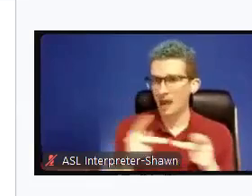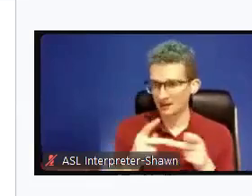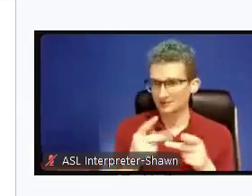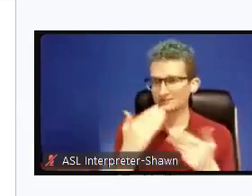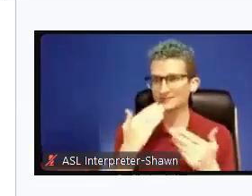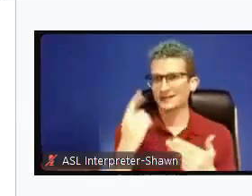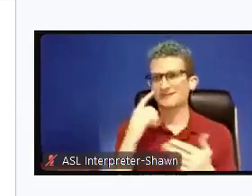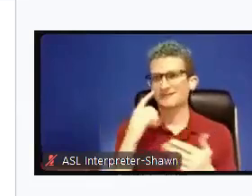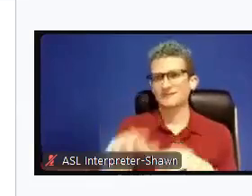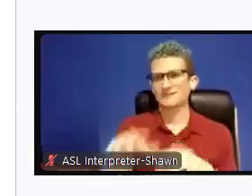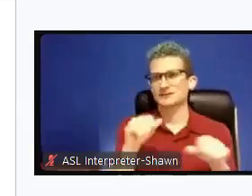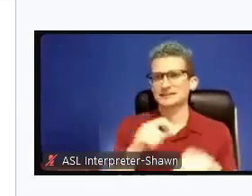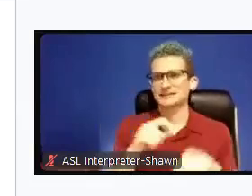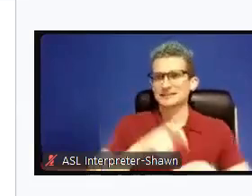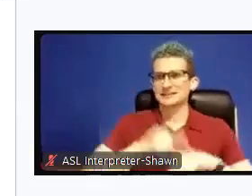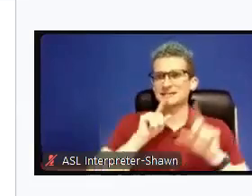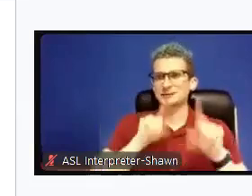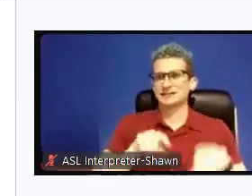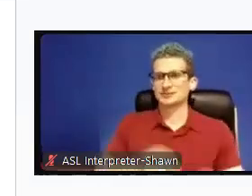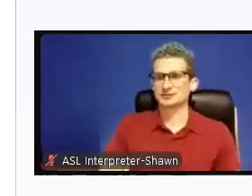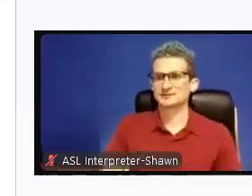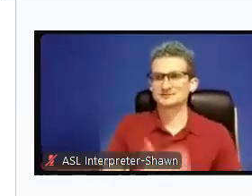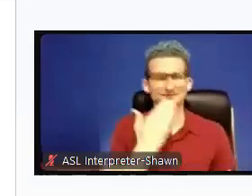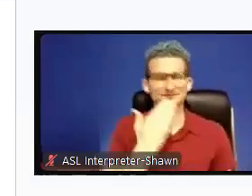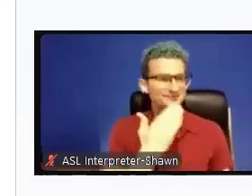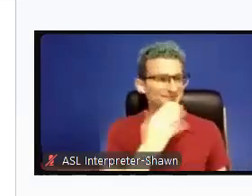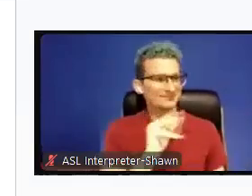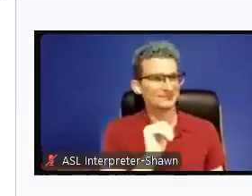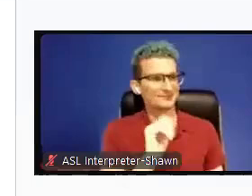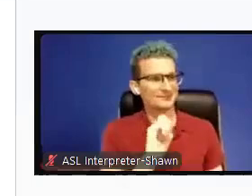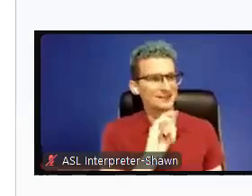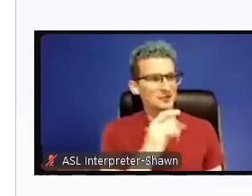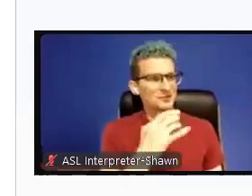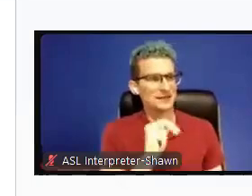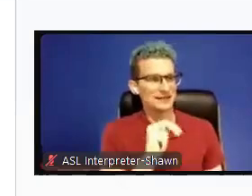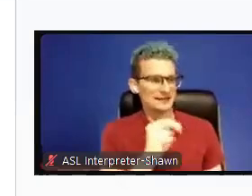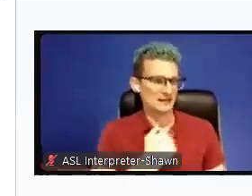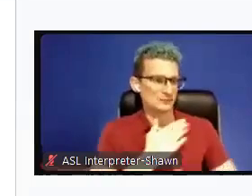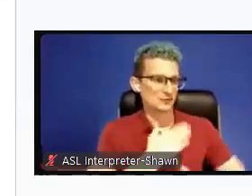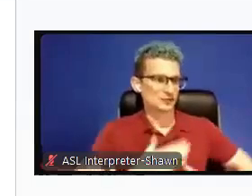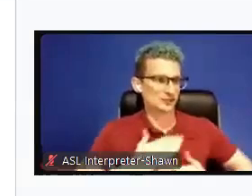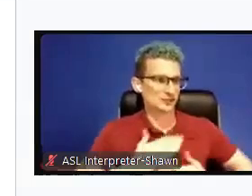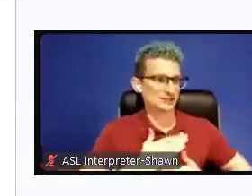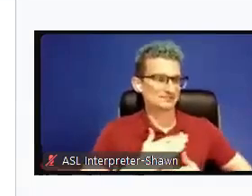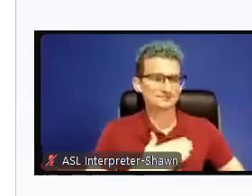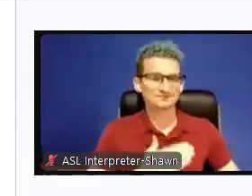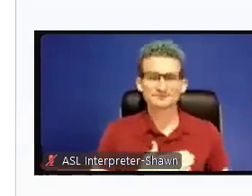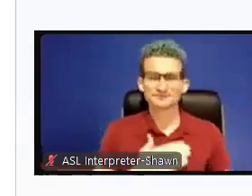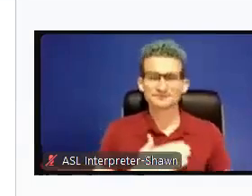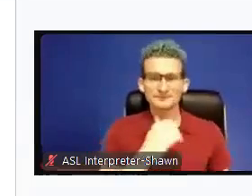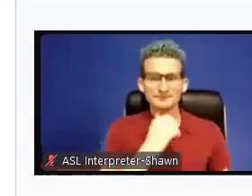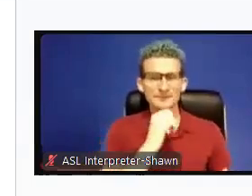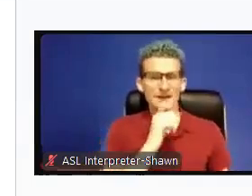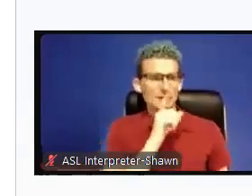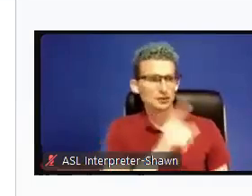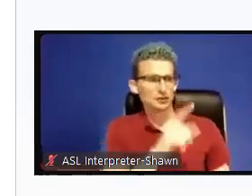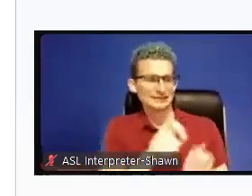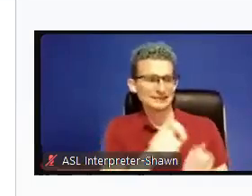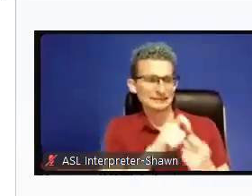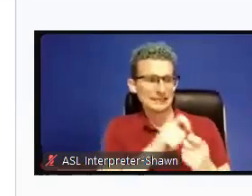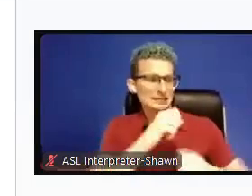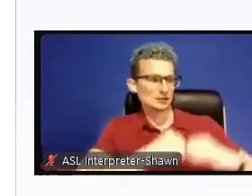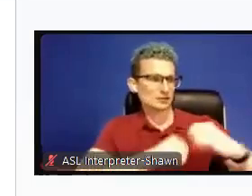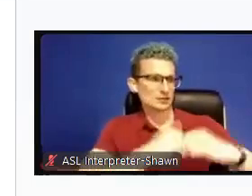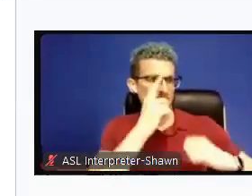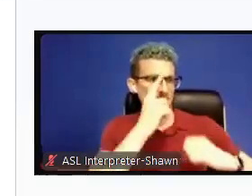Thanks, Megan. Appreciate it. I'm not sure what the structure is for public comment. Am I able